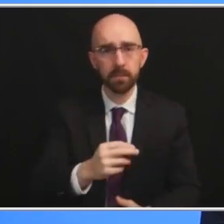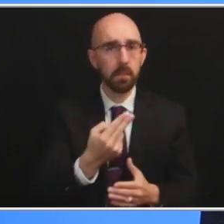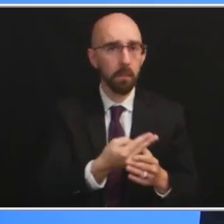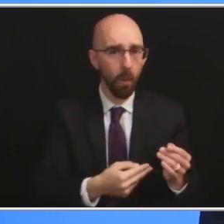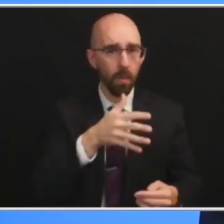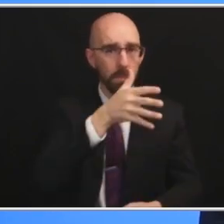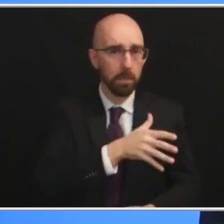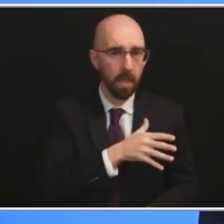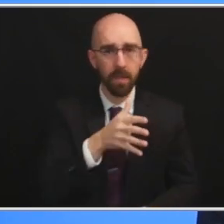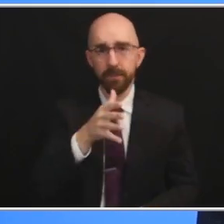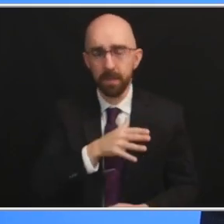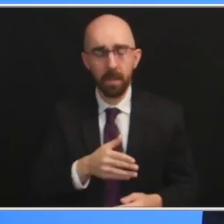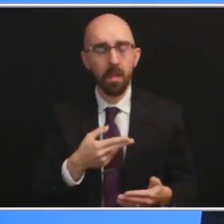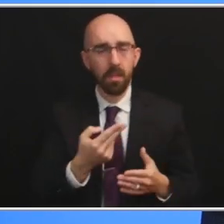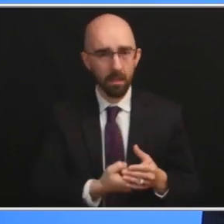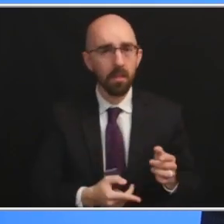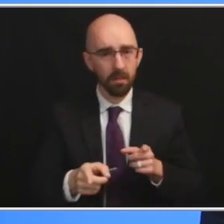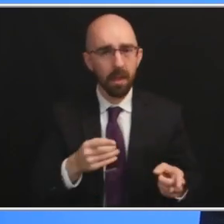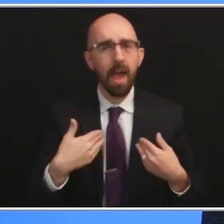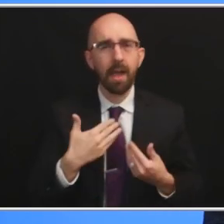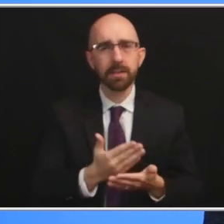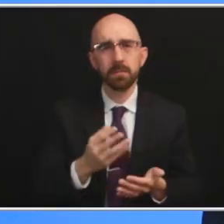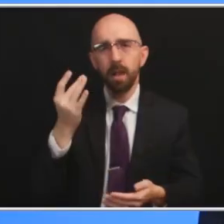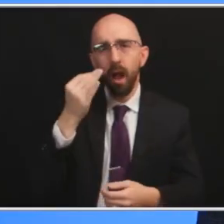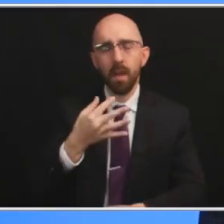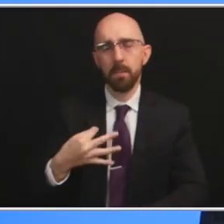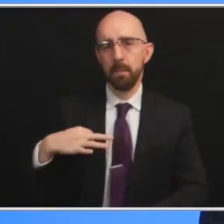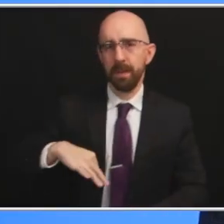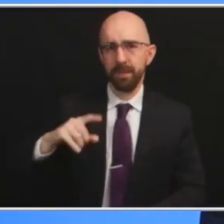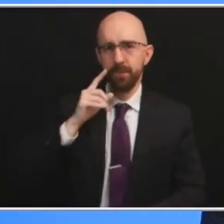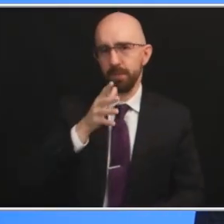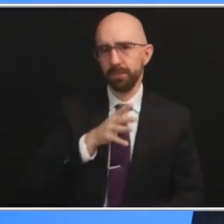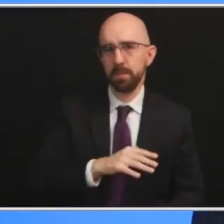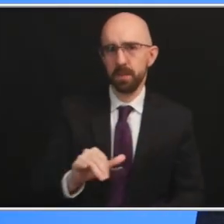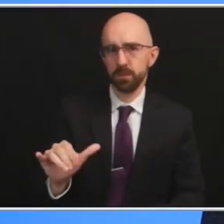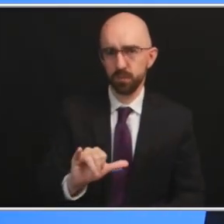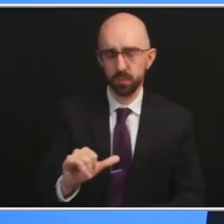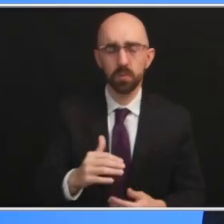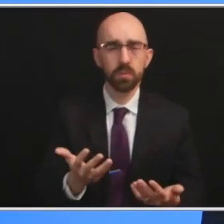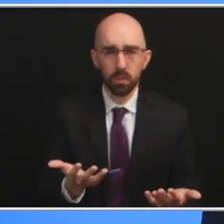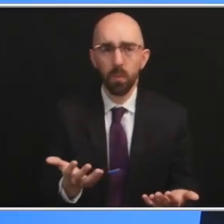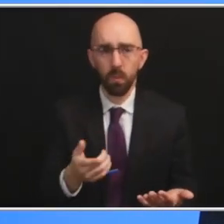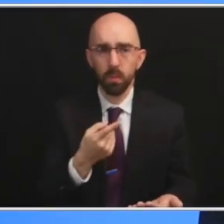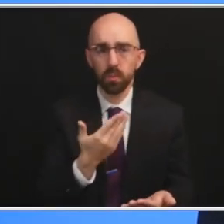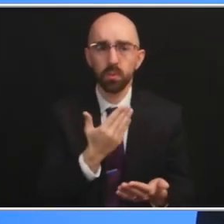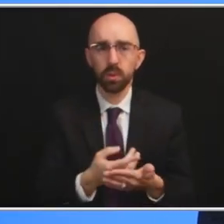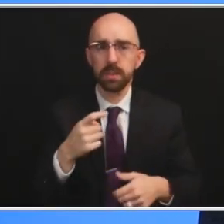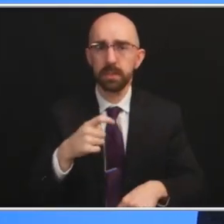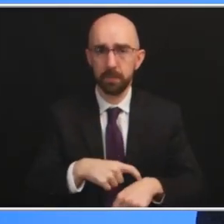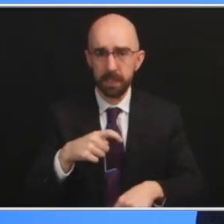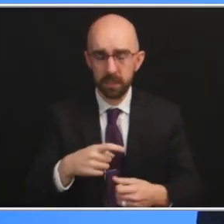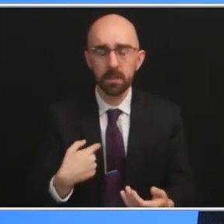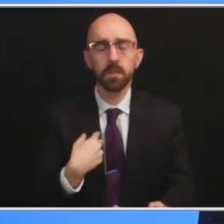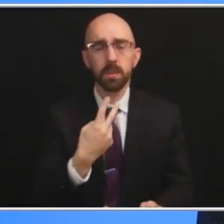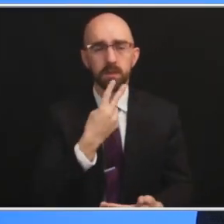also had some cognitive benefit in females. So it was great timing. We